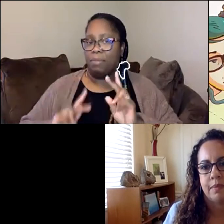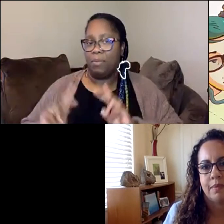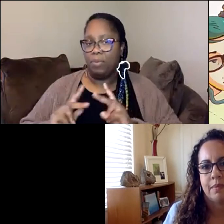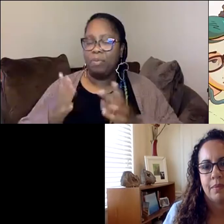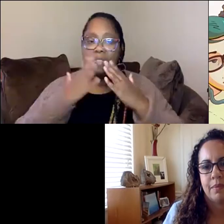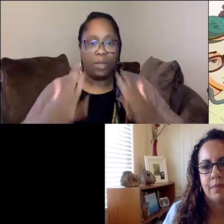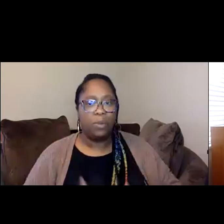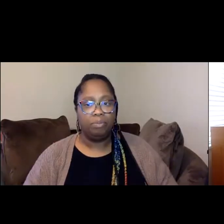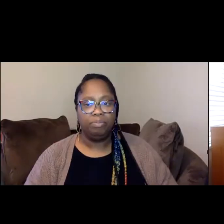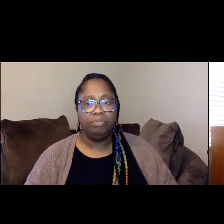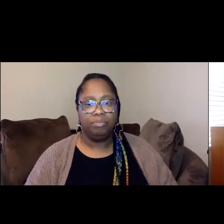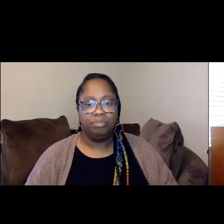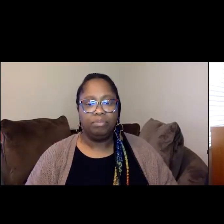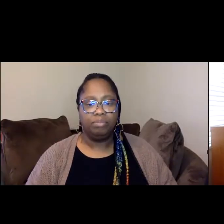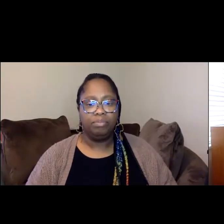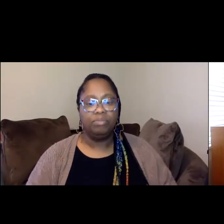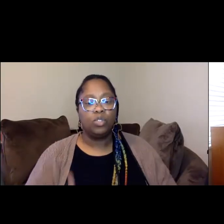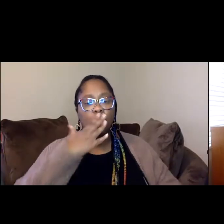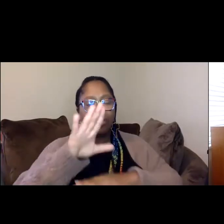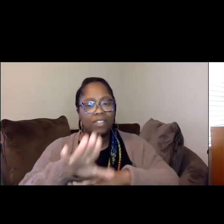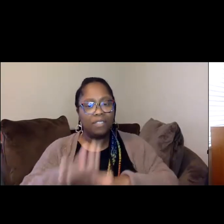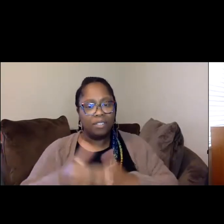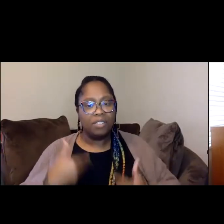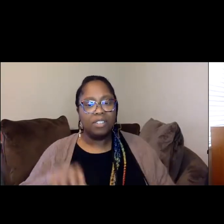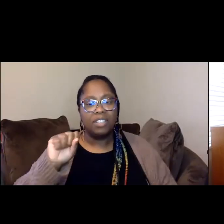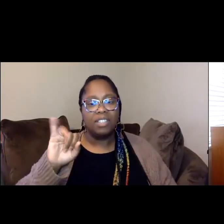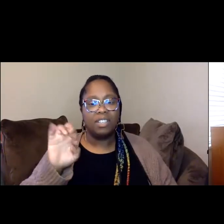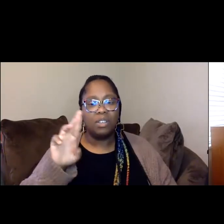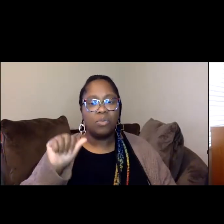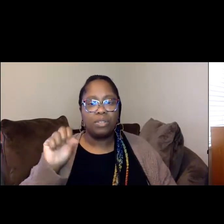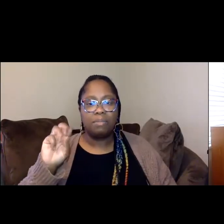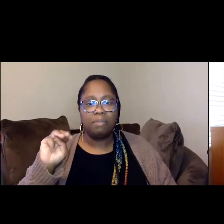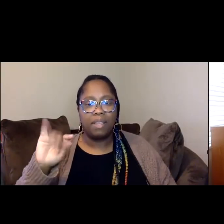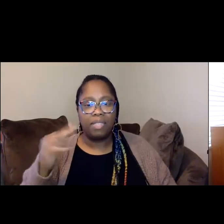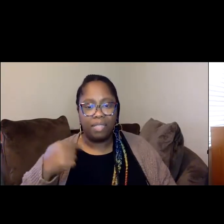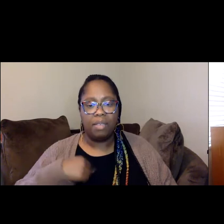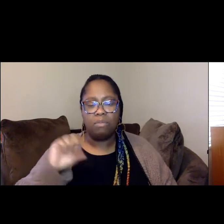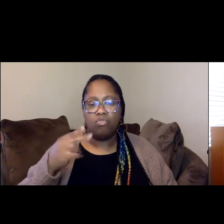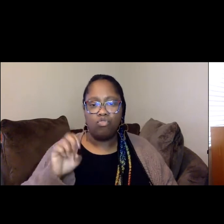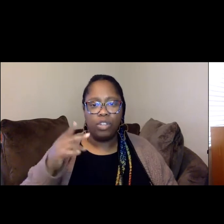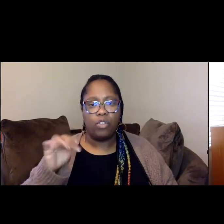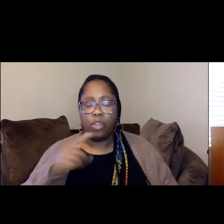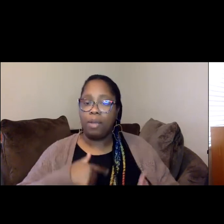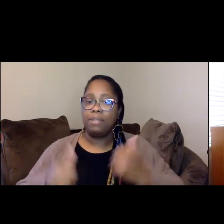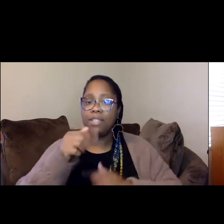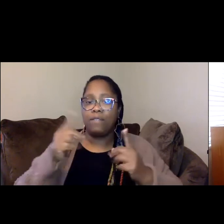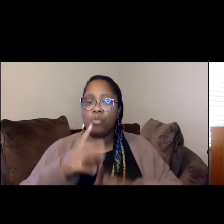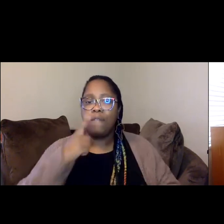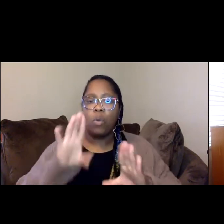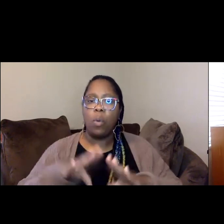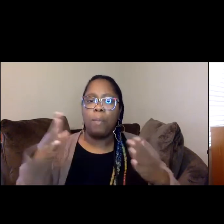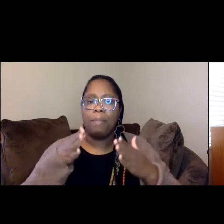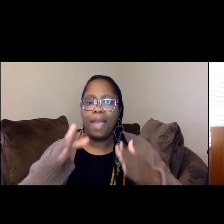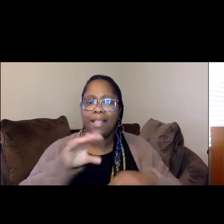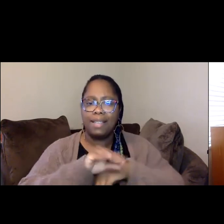you. Good afternoon, everyone. My name is Sierra Smith. I use she, her pronouns, and I am the executive director of Open Paths